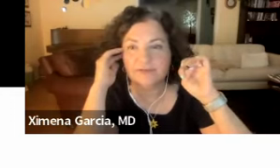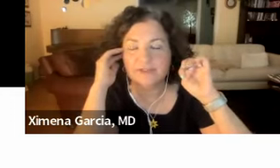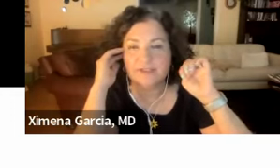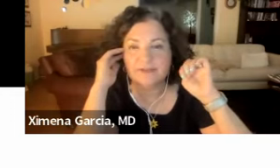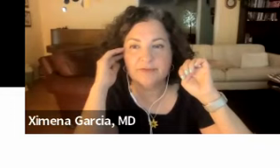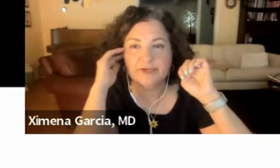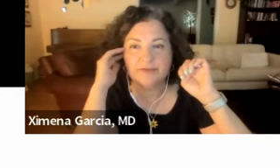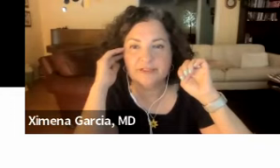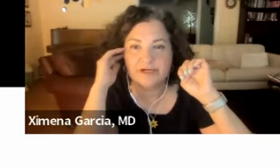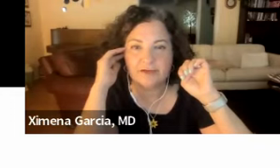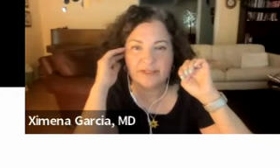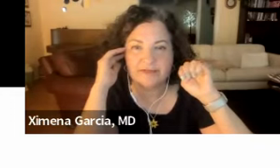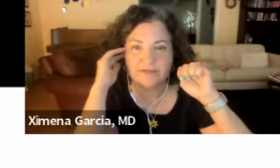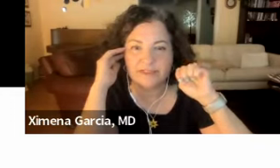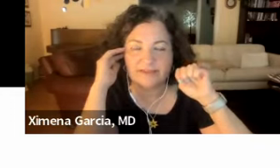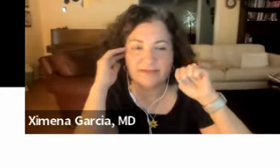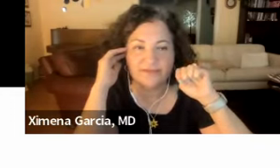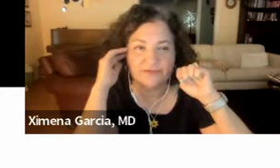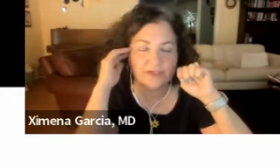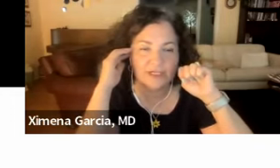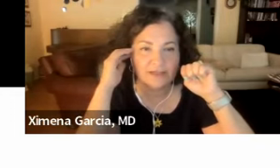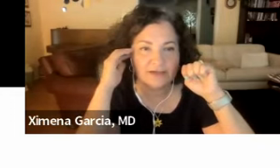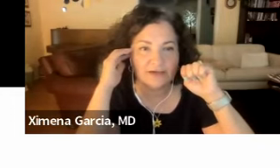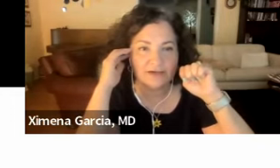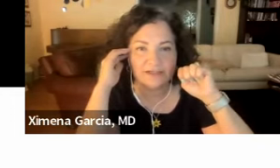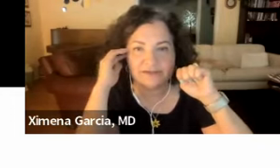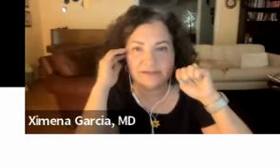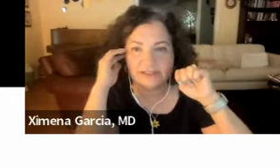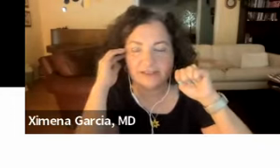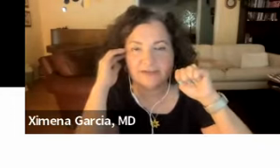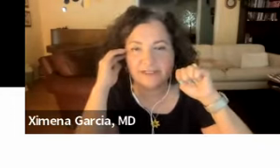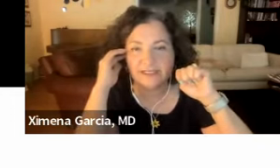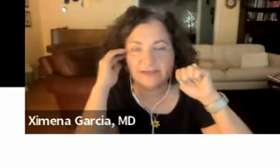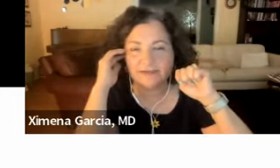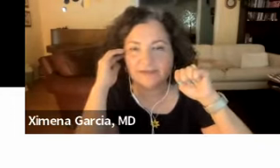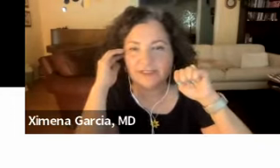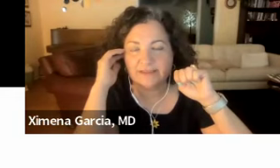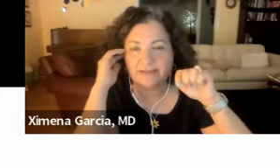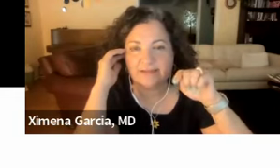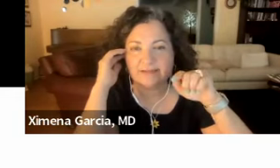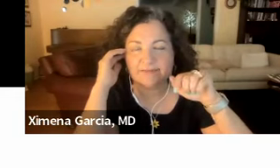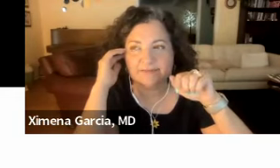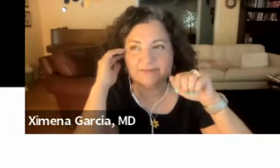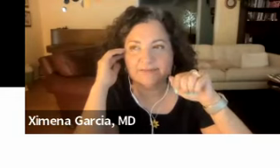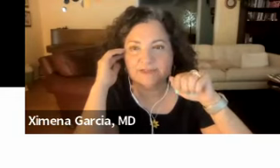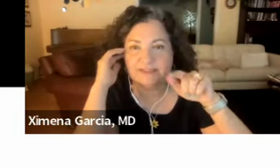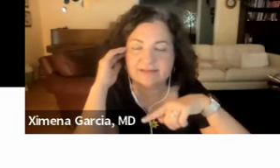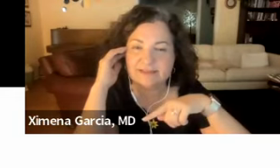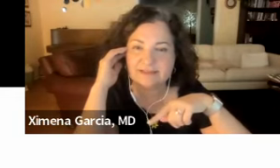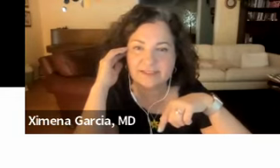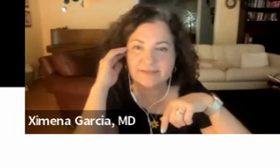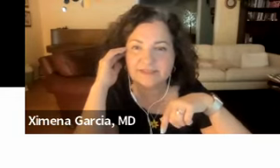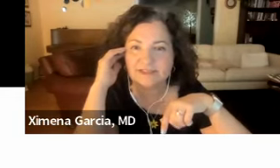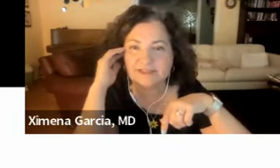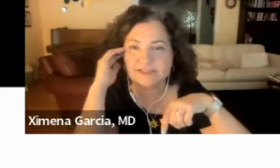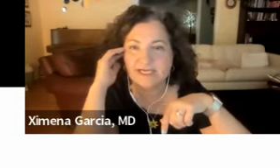group who might want to talk about this with us. So if you are interested in doing that, do you mind just